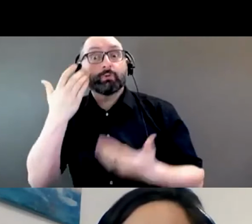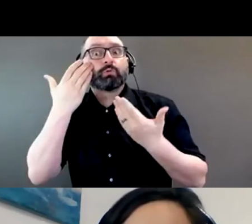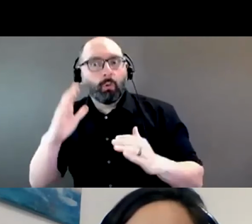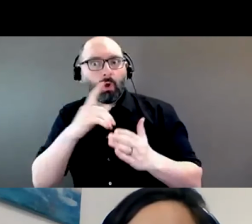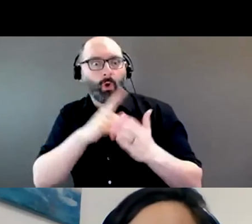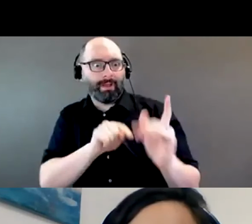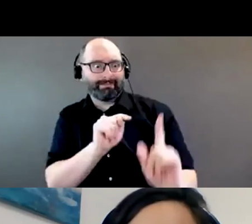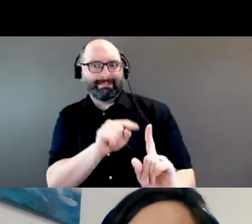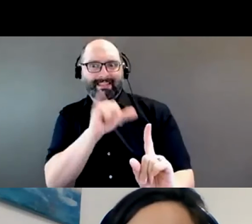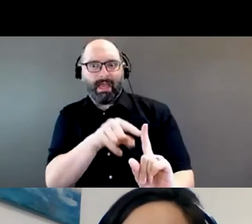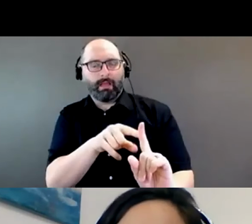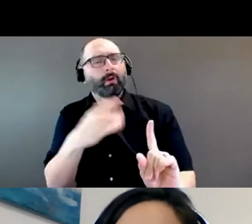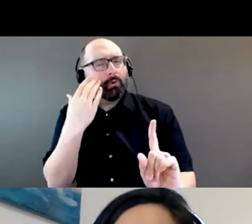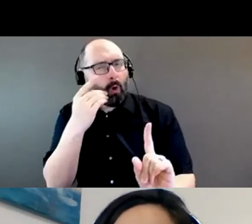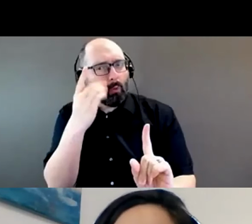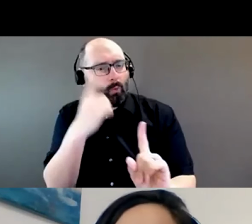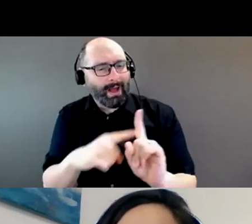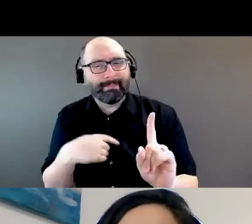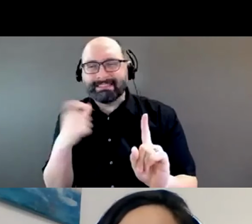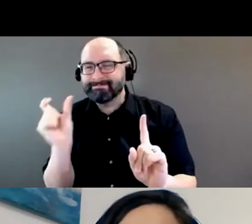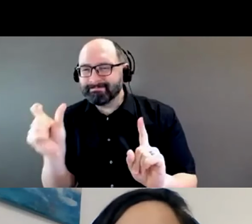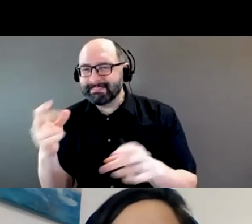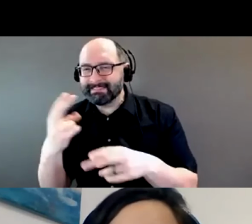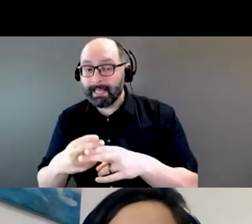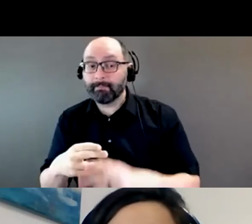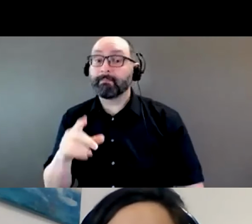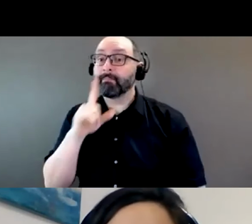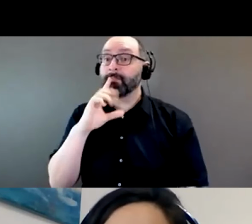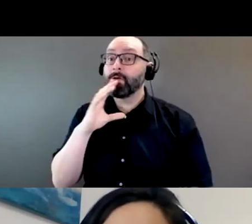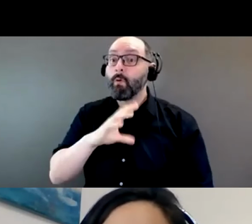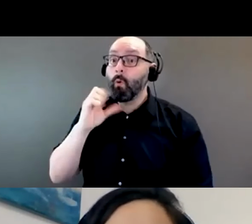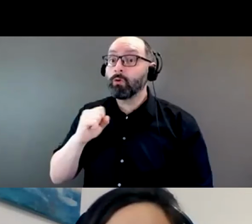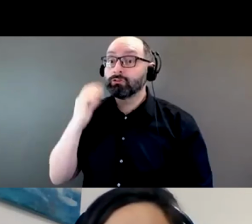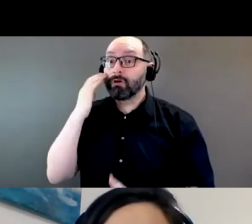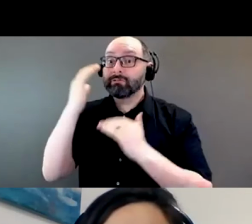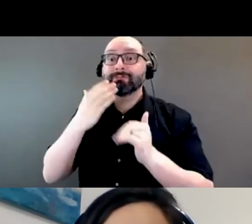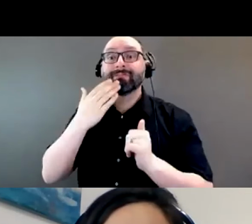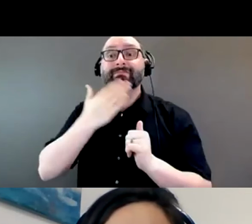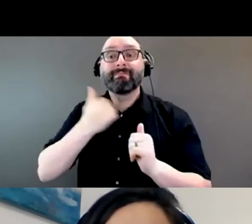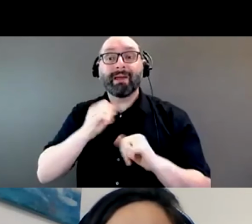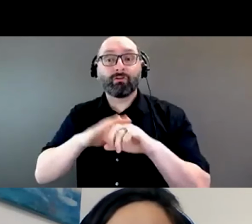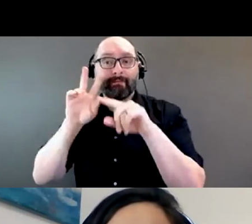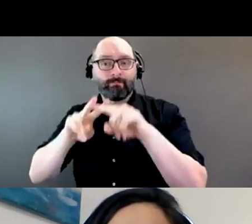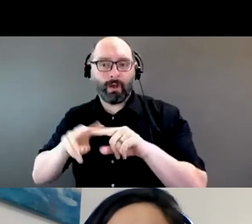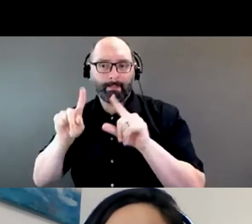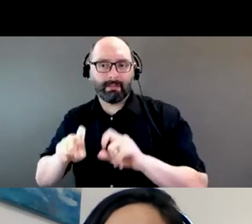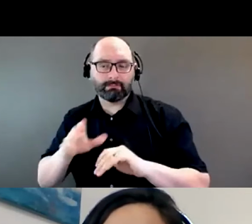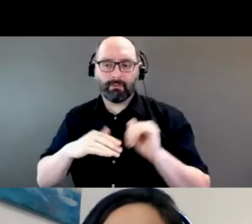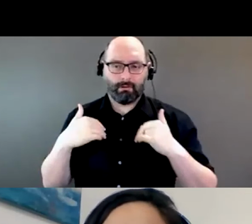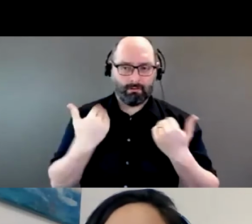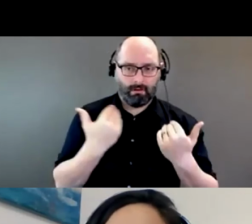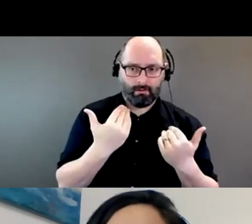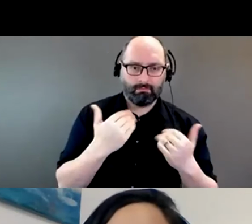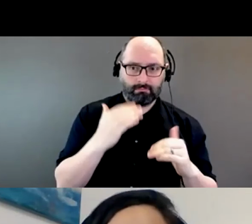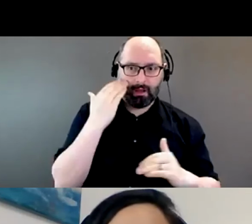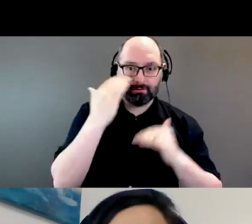is. In fact, older adults perform better on vocabulary tests than younger adults. And